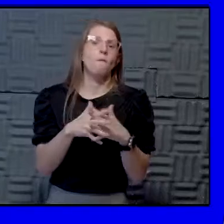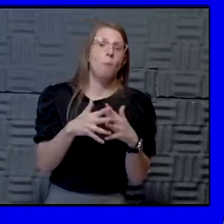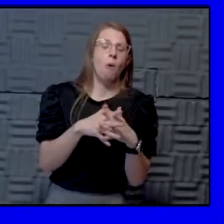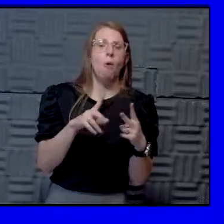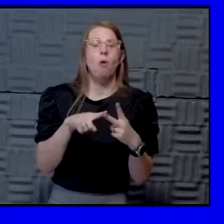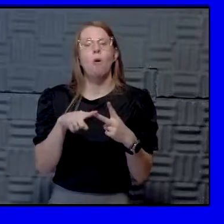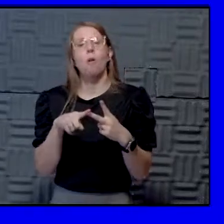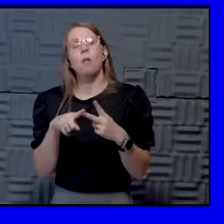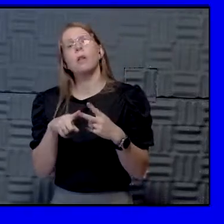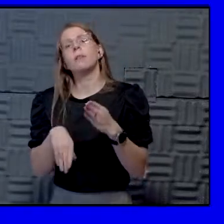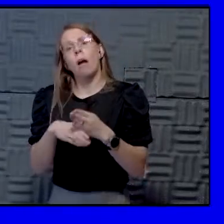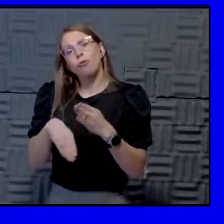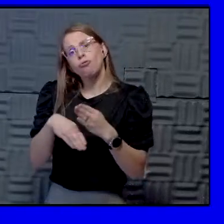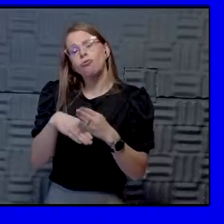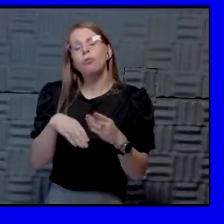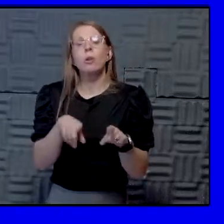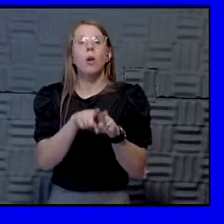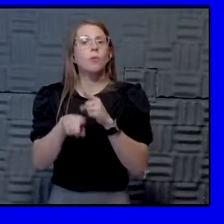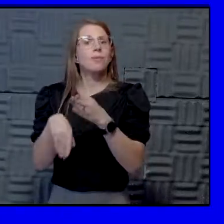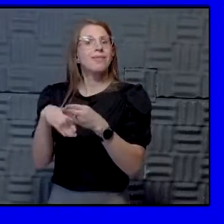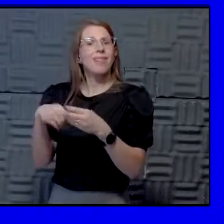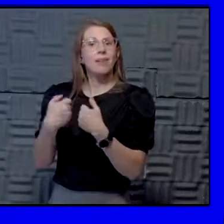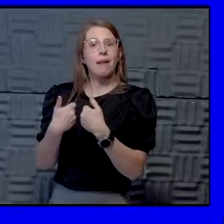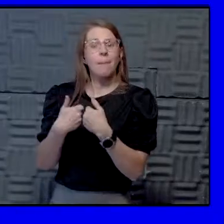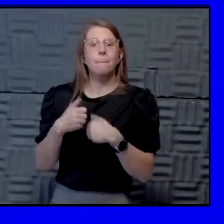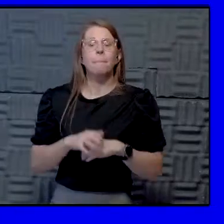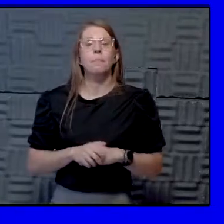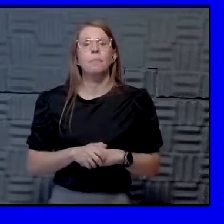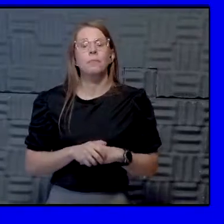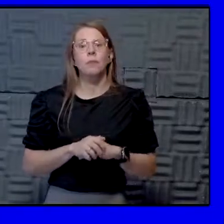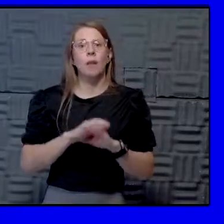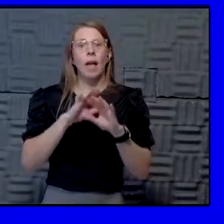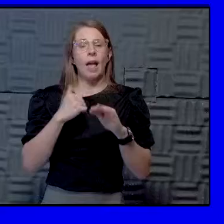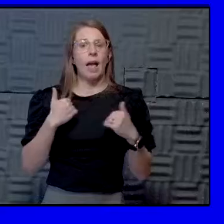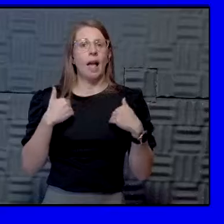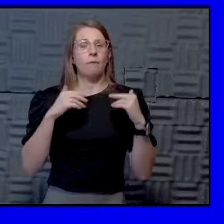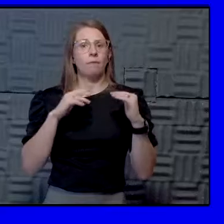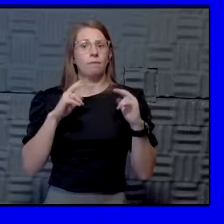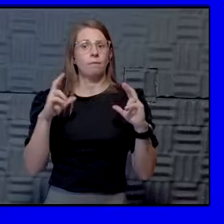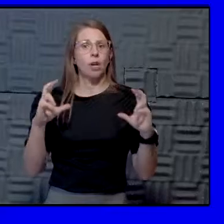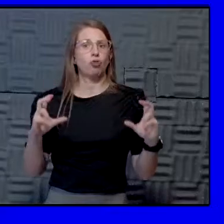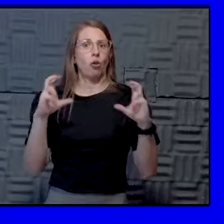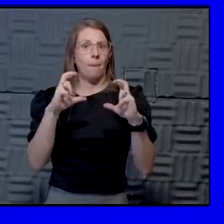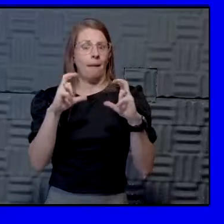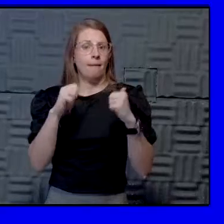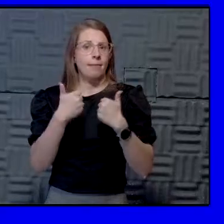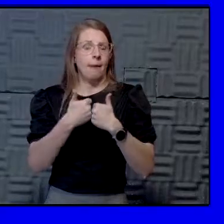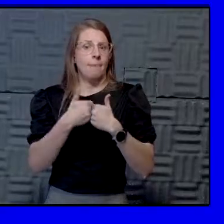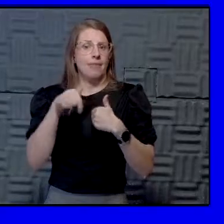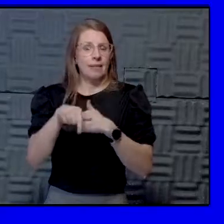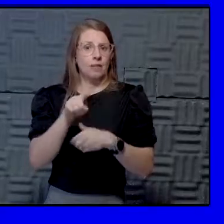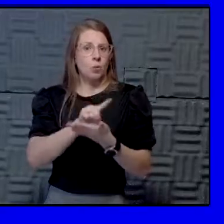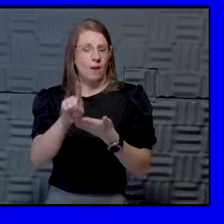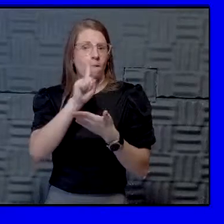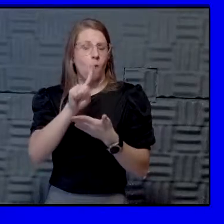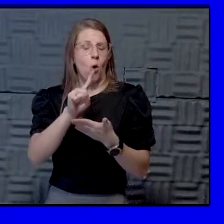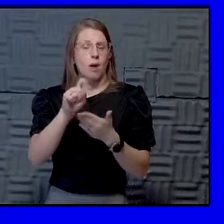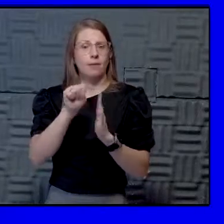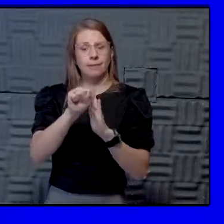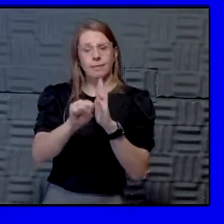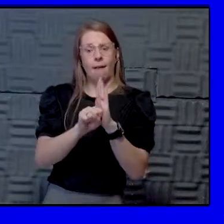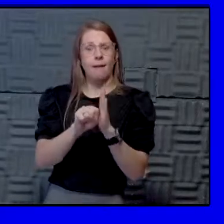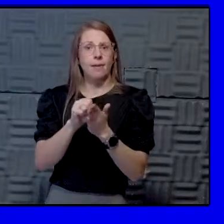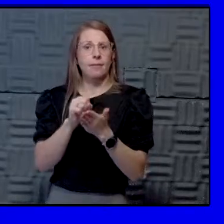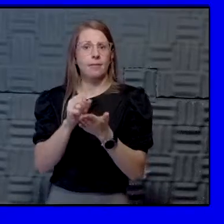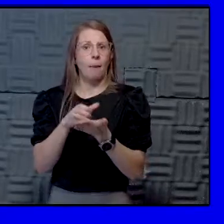soccer, and also soccer games. And he's got a tournament game this week actually for State Cup for soccer.